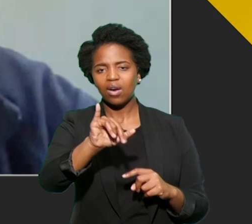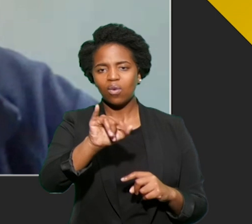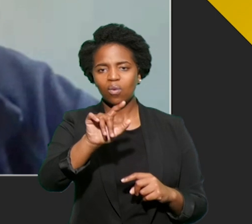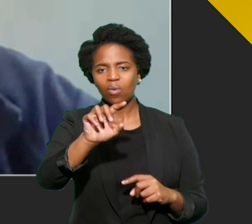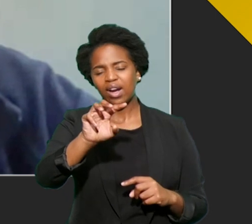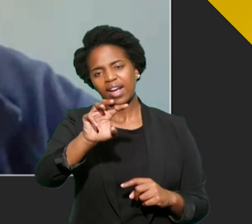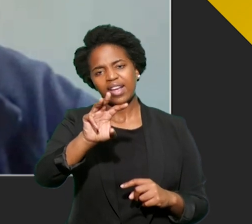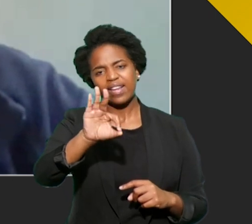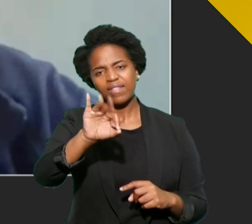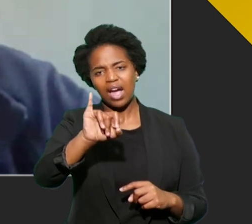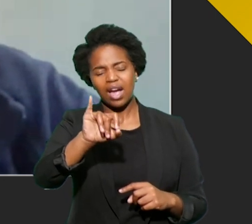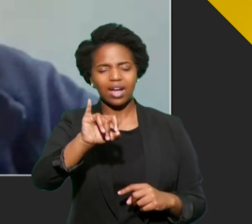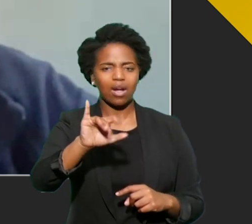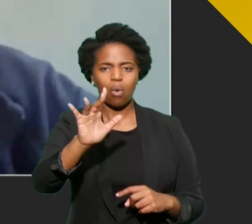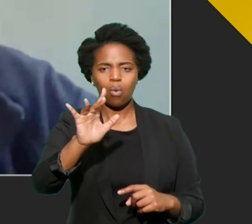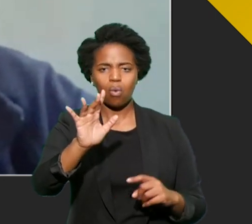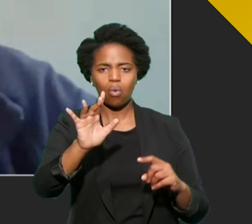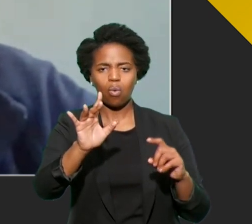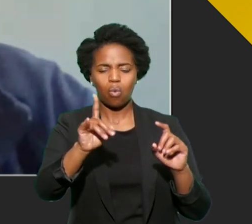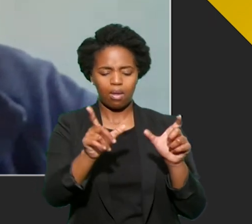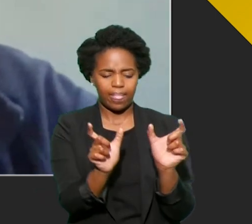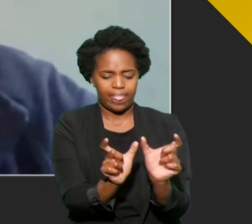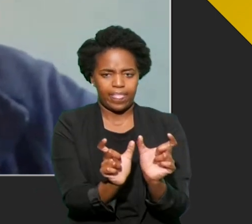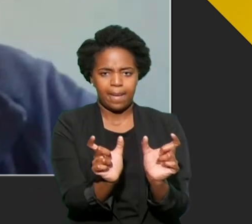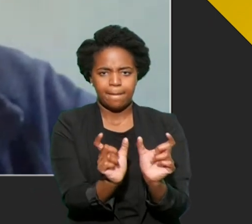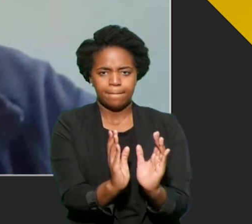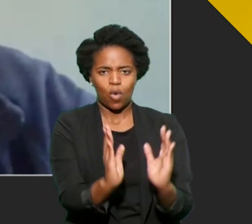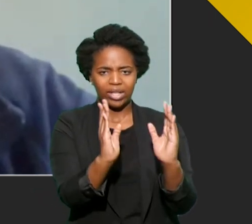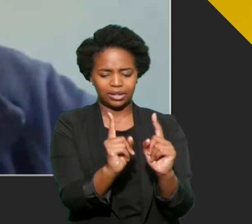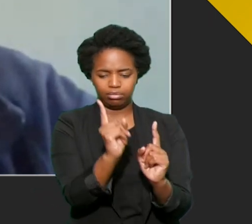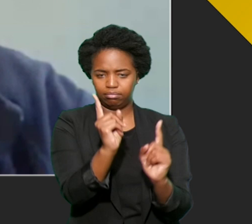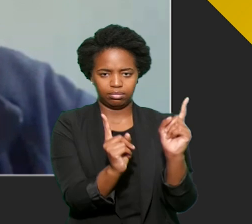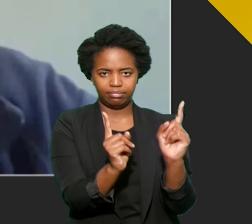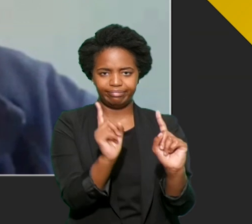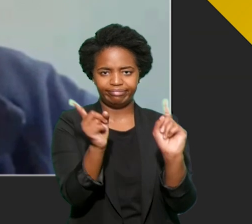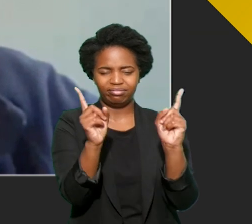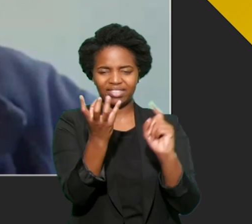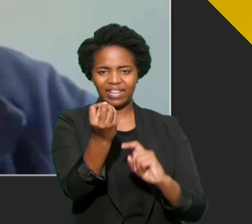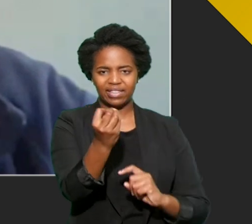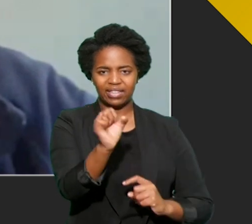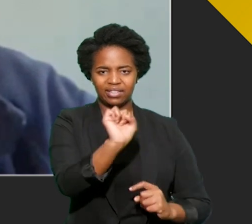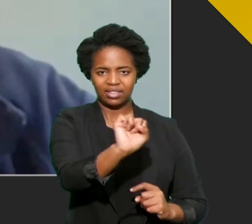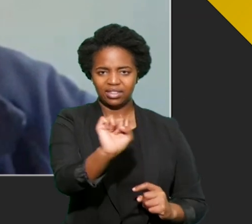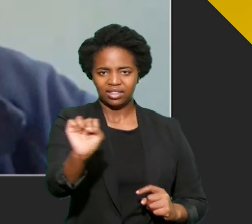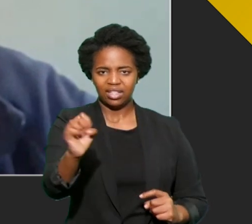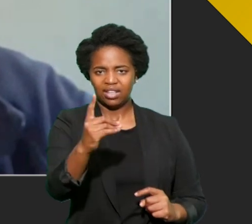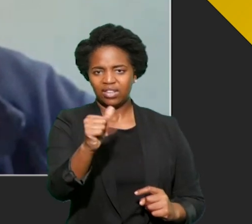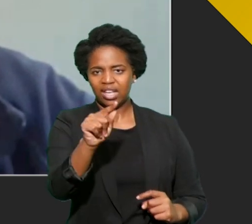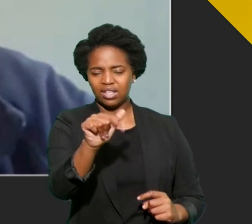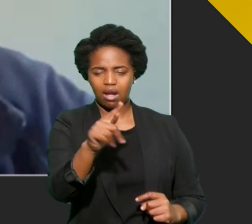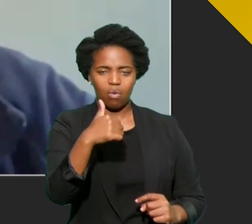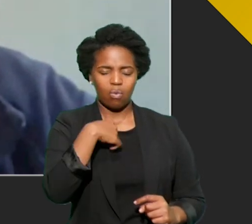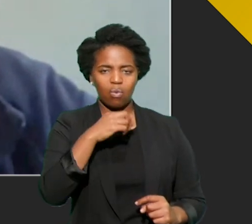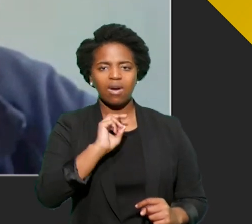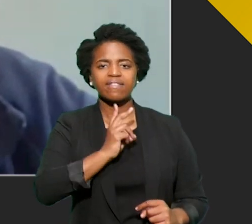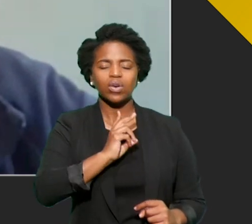And those two devices communicate in both directions for your data or for your voice